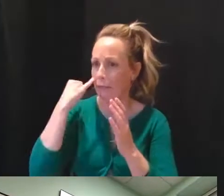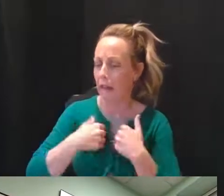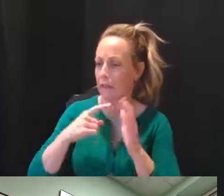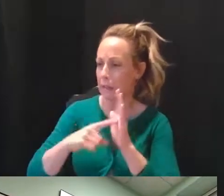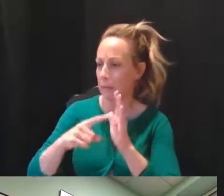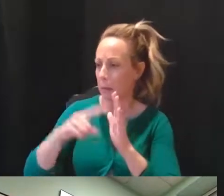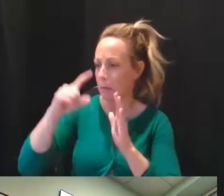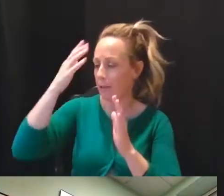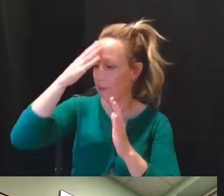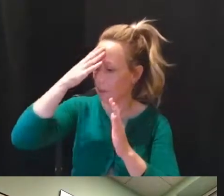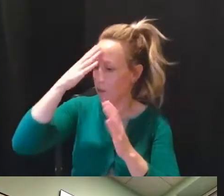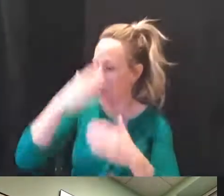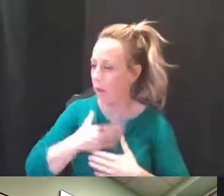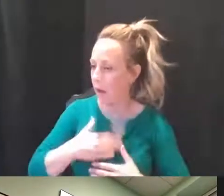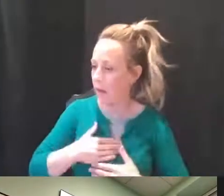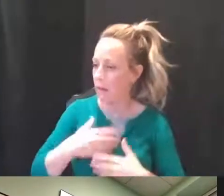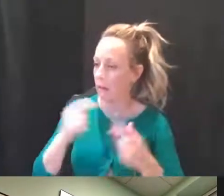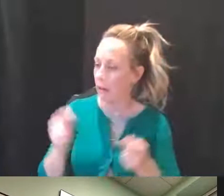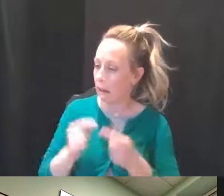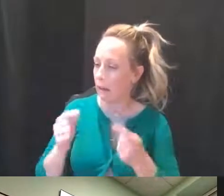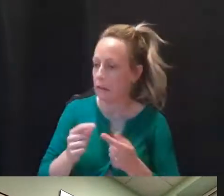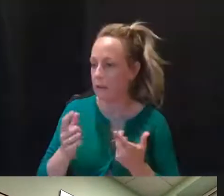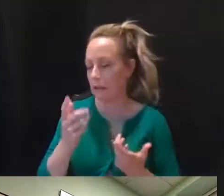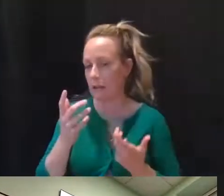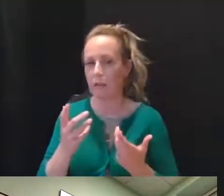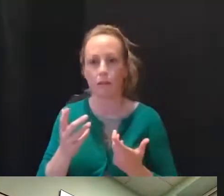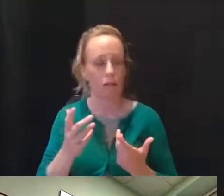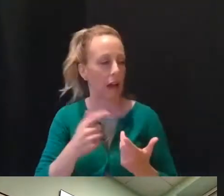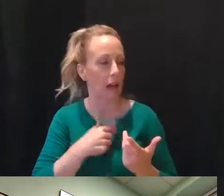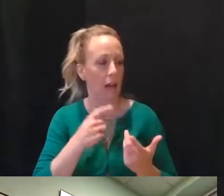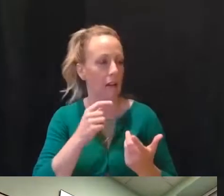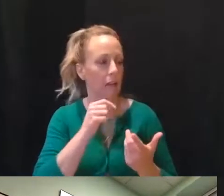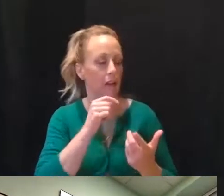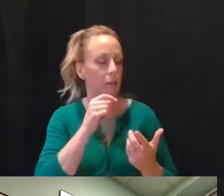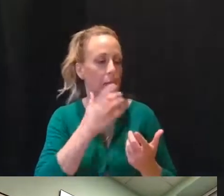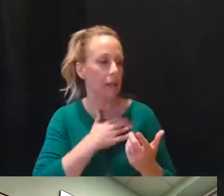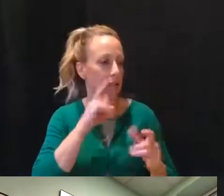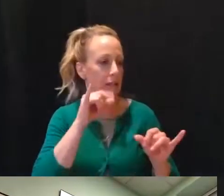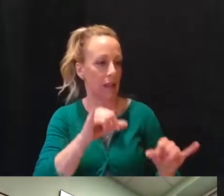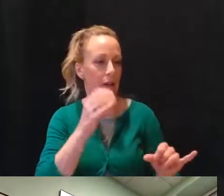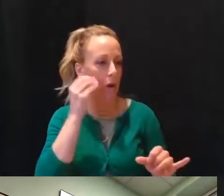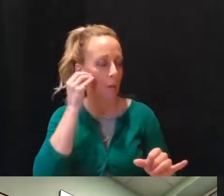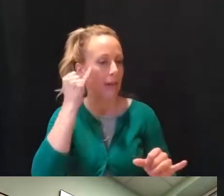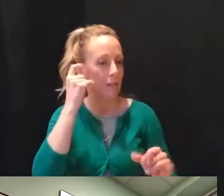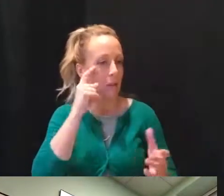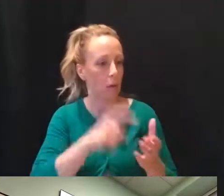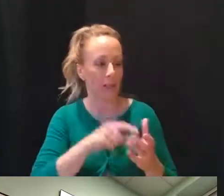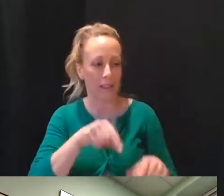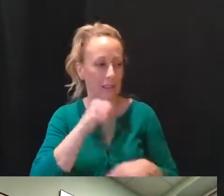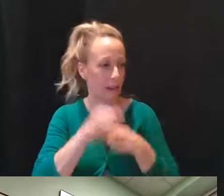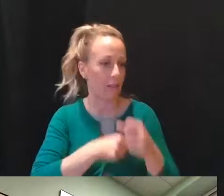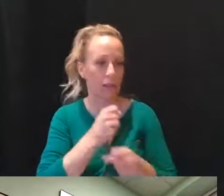it might be? First of all is stay home. Do not go to work. This is not the year to go to work when you feel